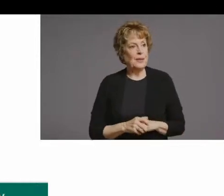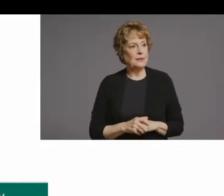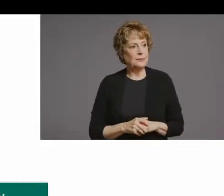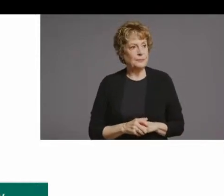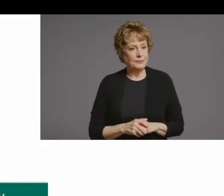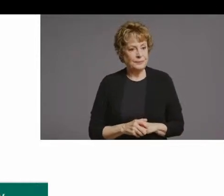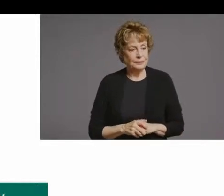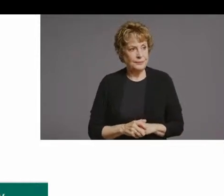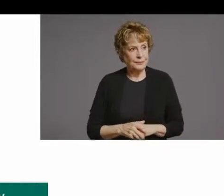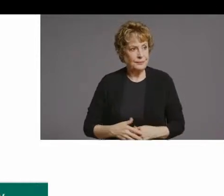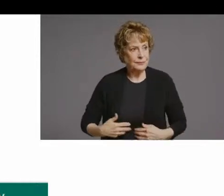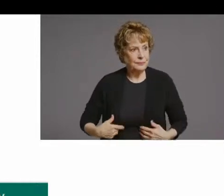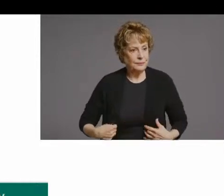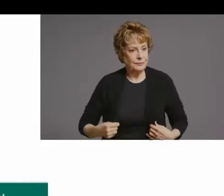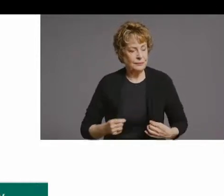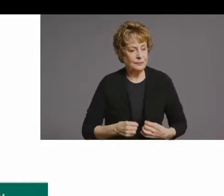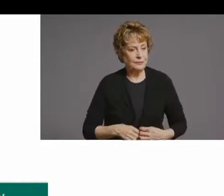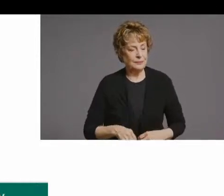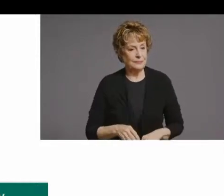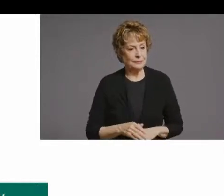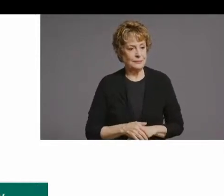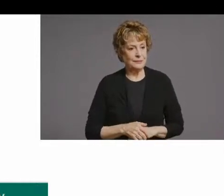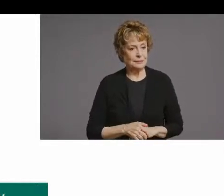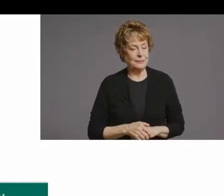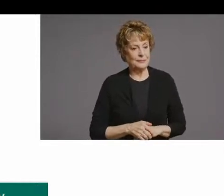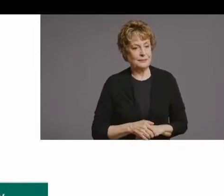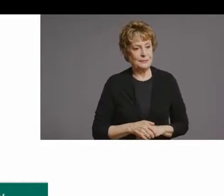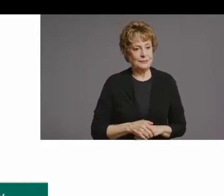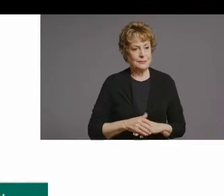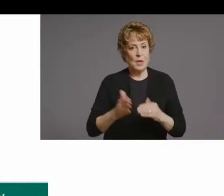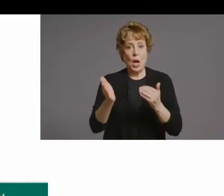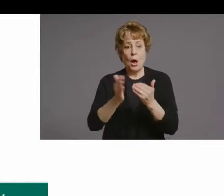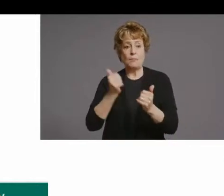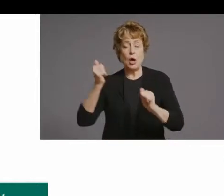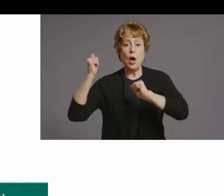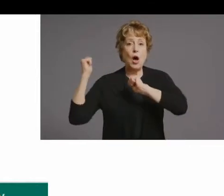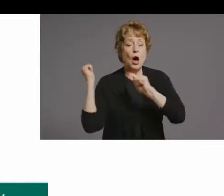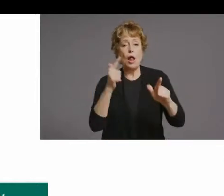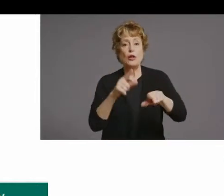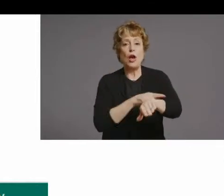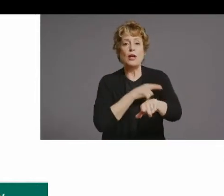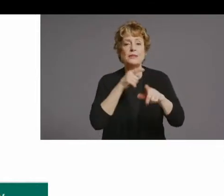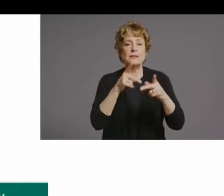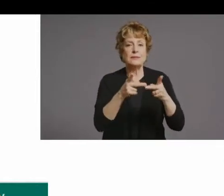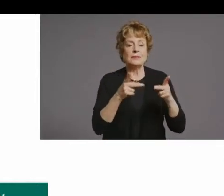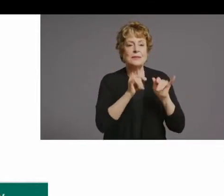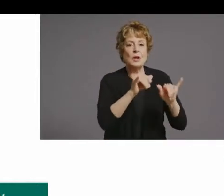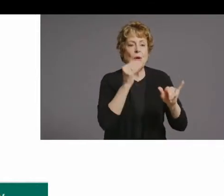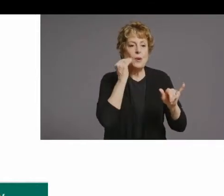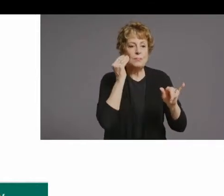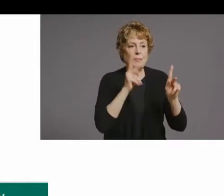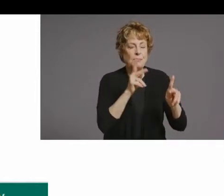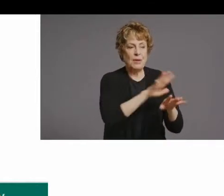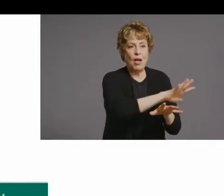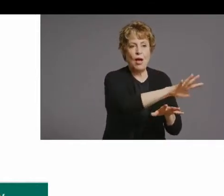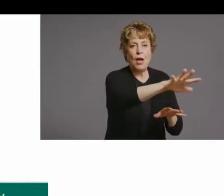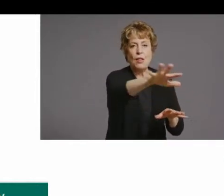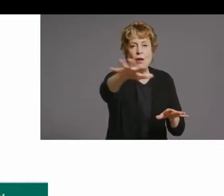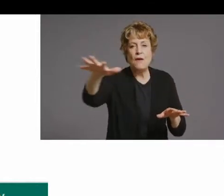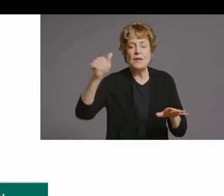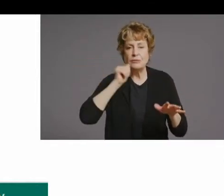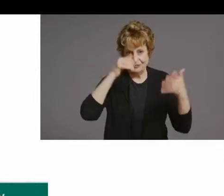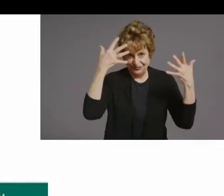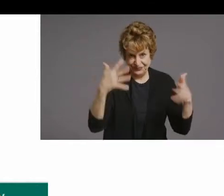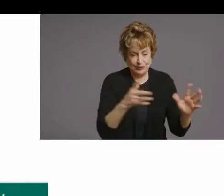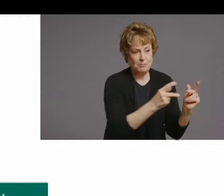So almost all of our long-term care programs have completed the program, the CDC Long-Term Care Pharmacy